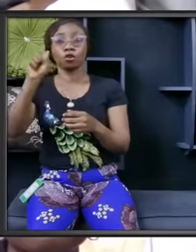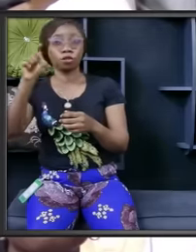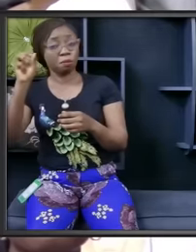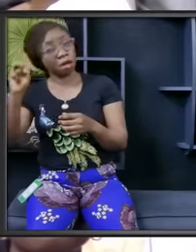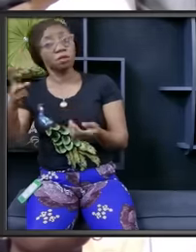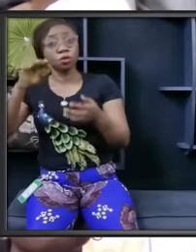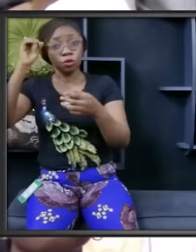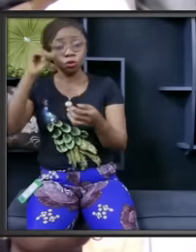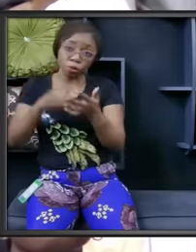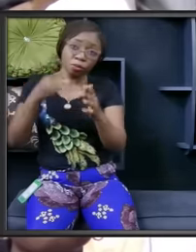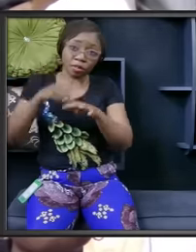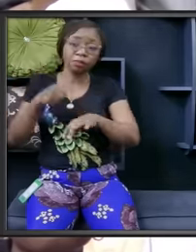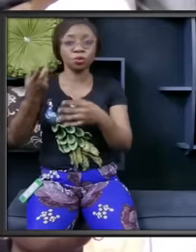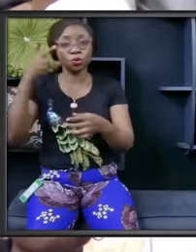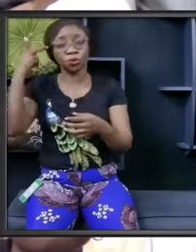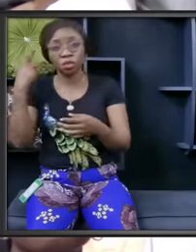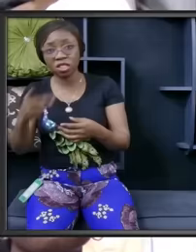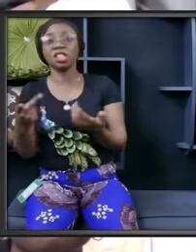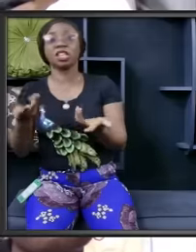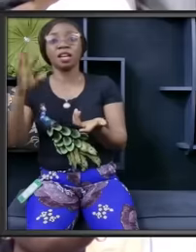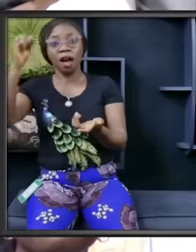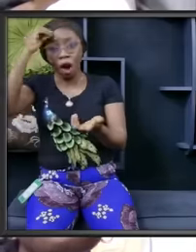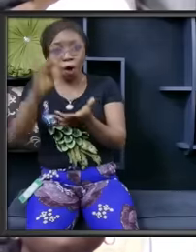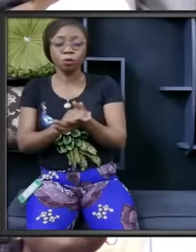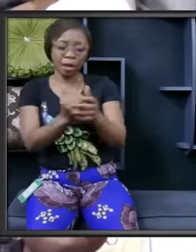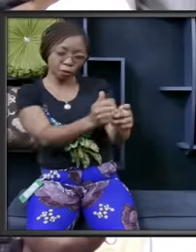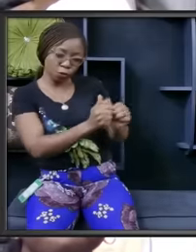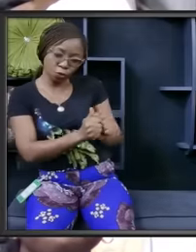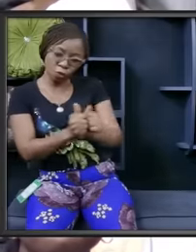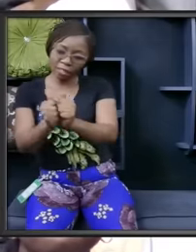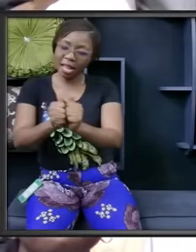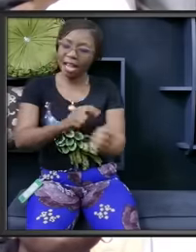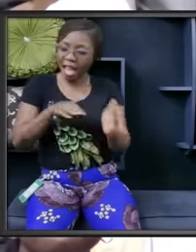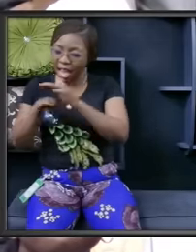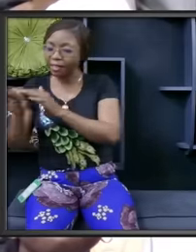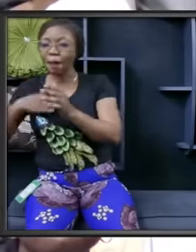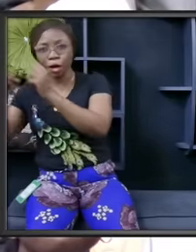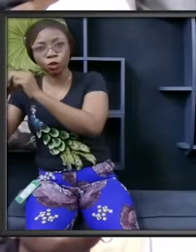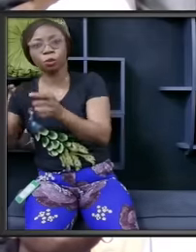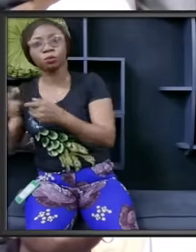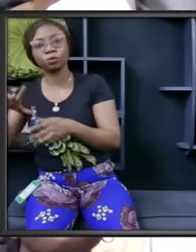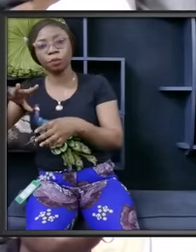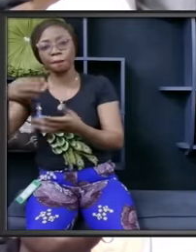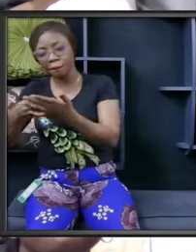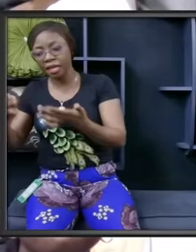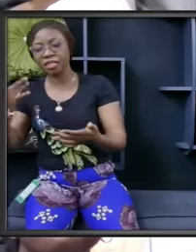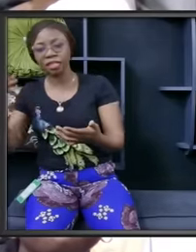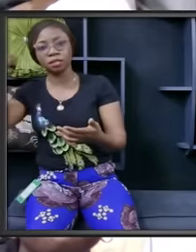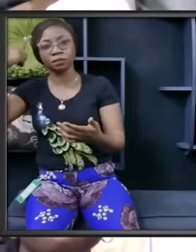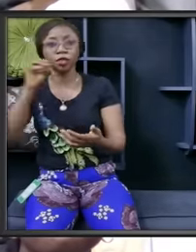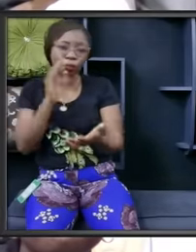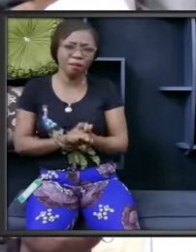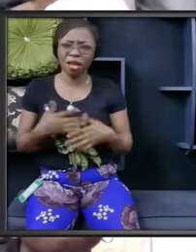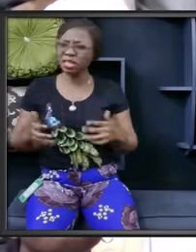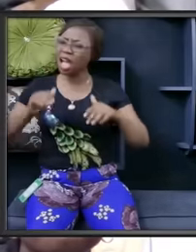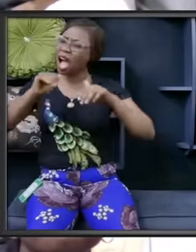even you he, come he, by wife come deliver to for impressing wife. You go come into the shop, come pick some things for the wife. So I say, how I go